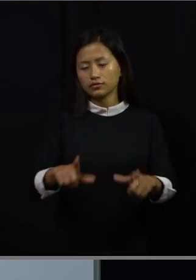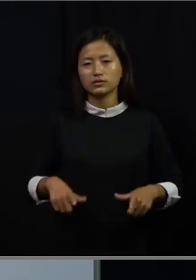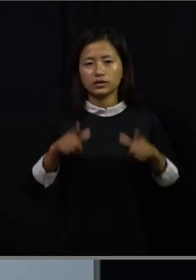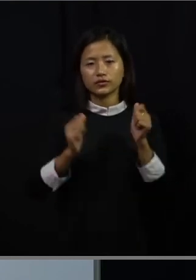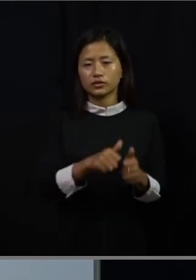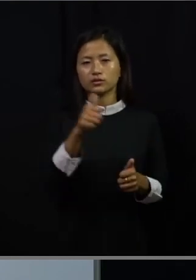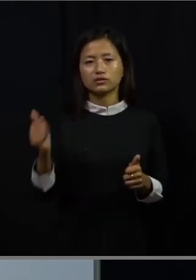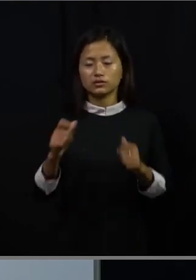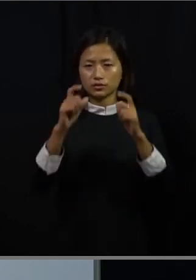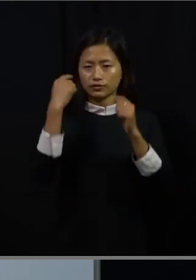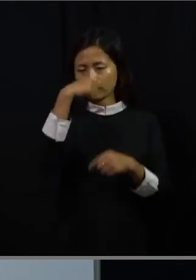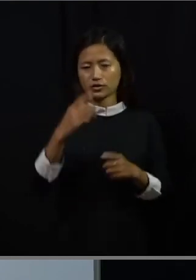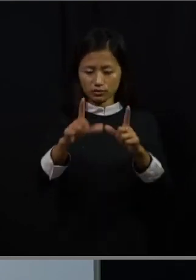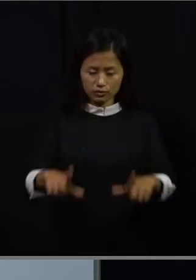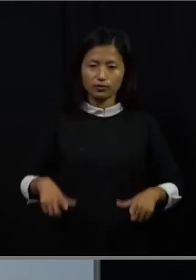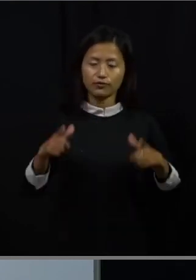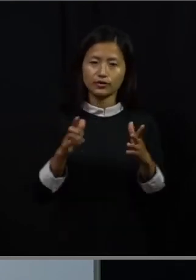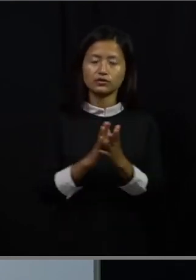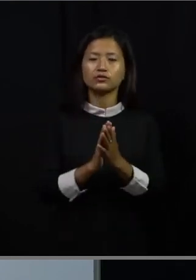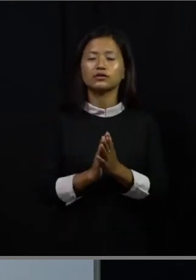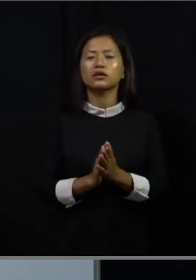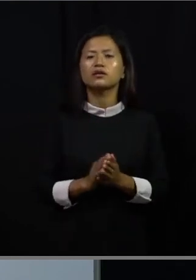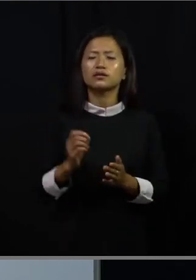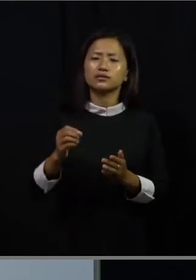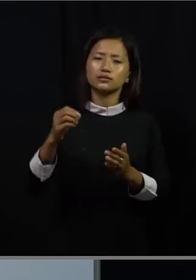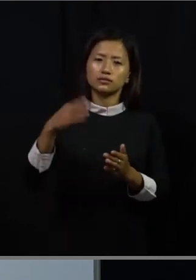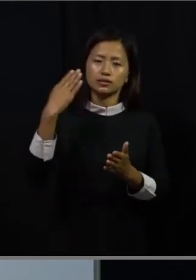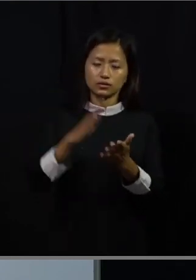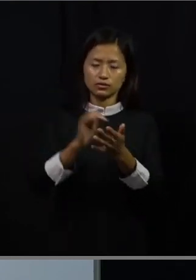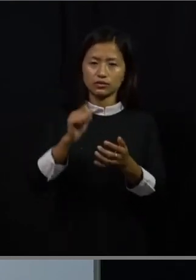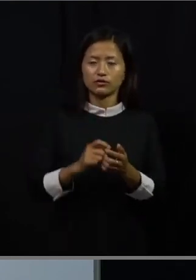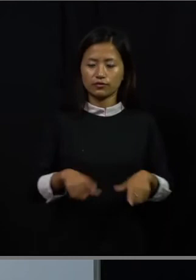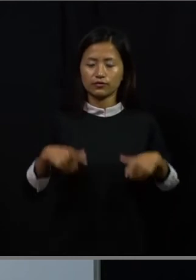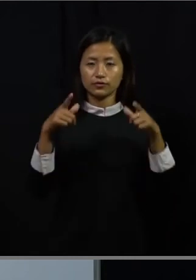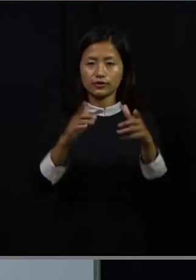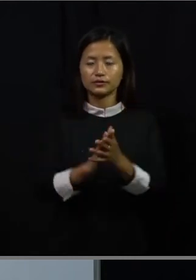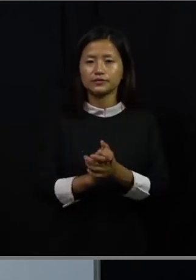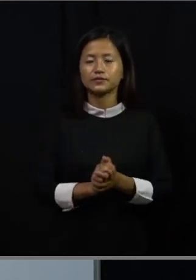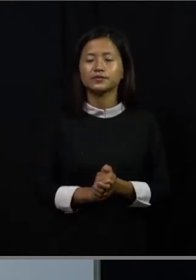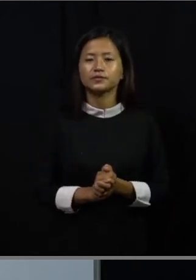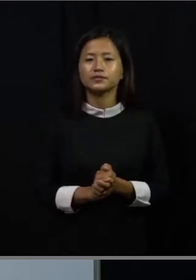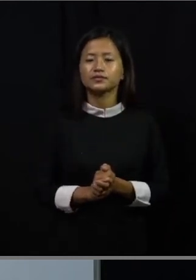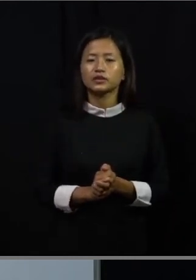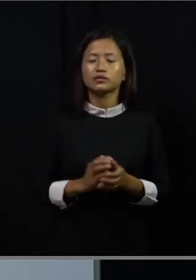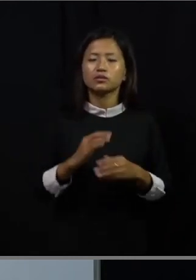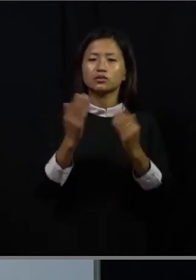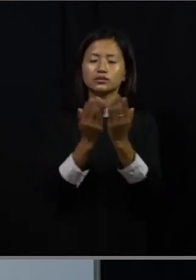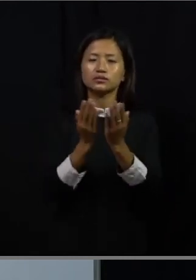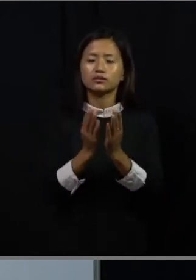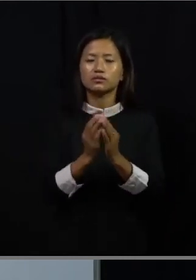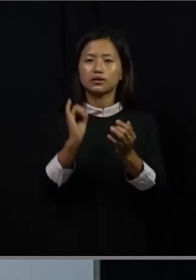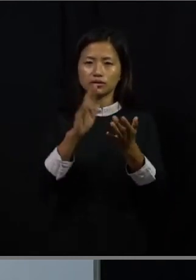another phase of life, okay, from one century to another century. Okay, so all those things is studied under